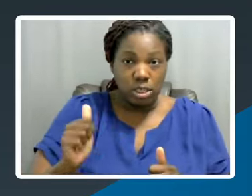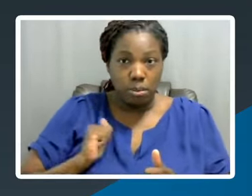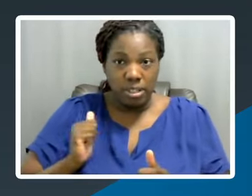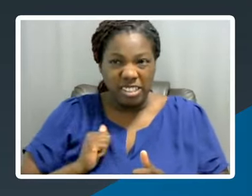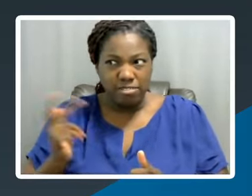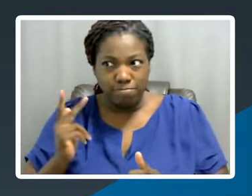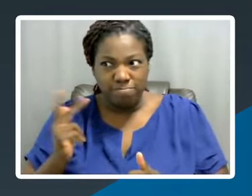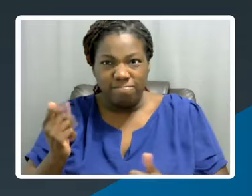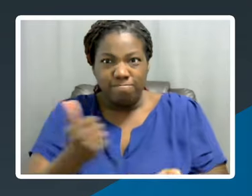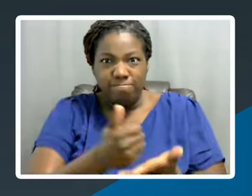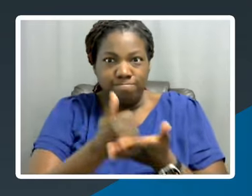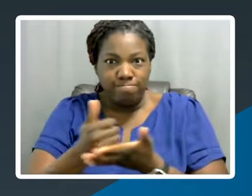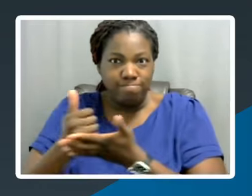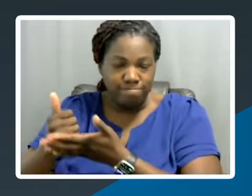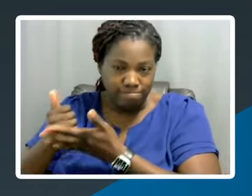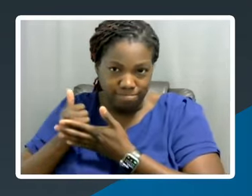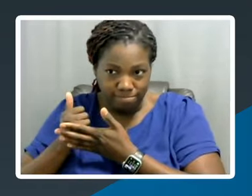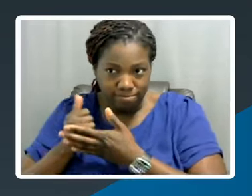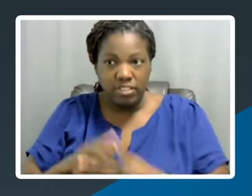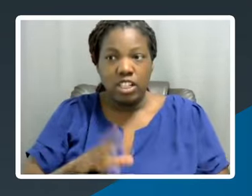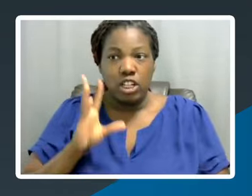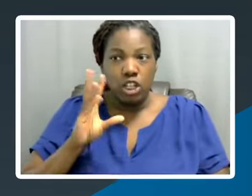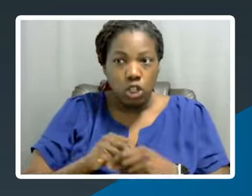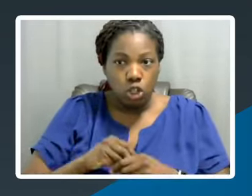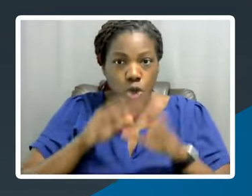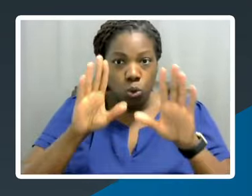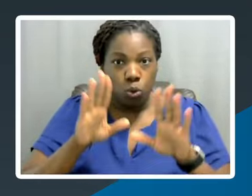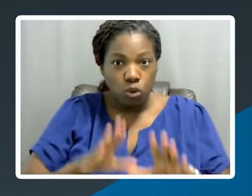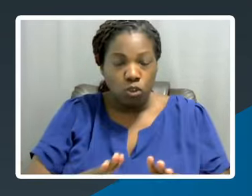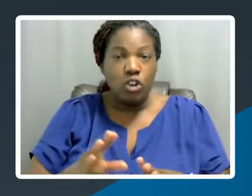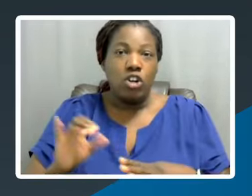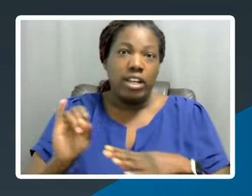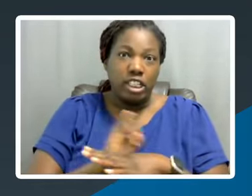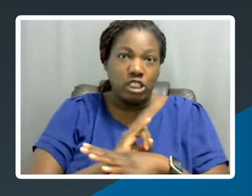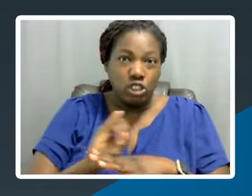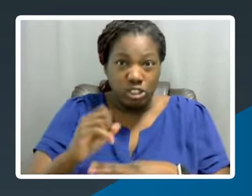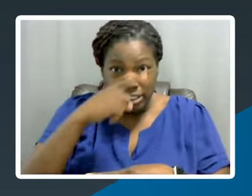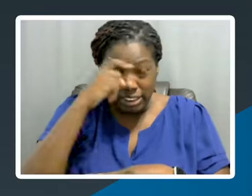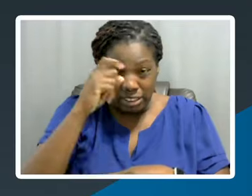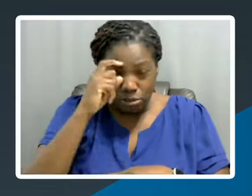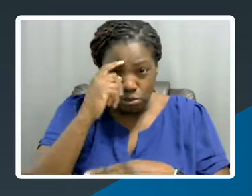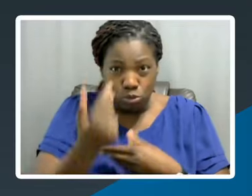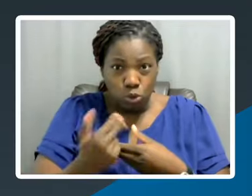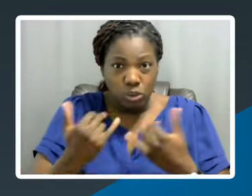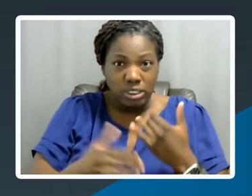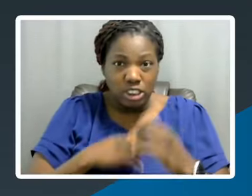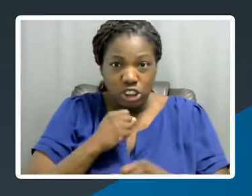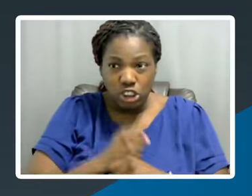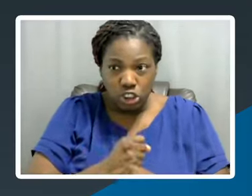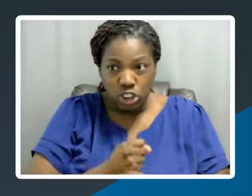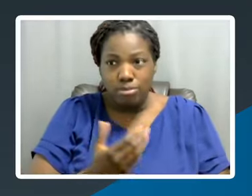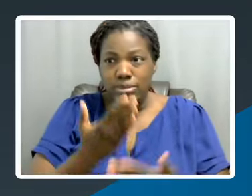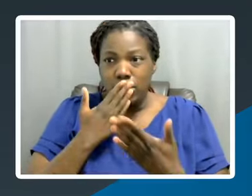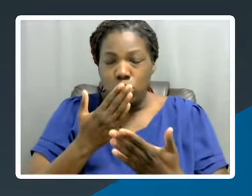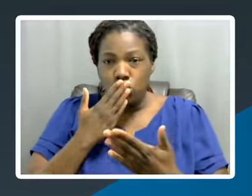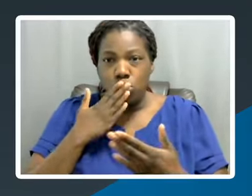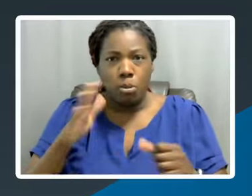together. This includes our fabulous summer interns who are joining us this year, and thank you to my entire